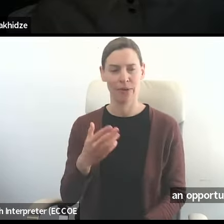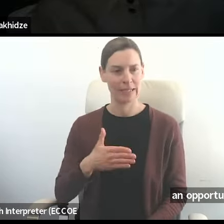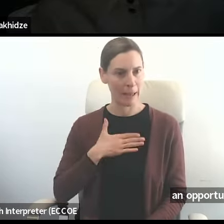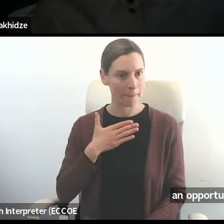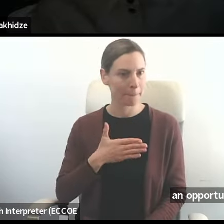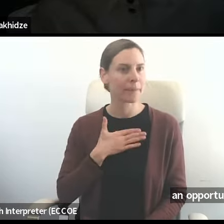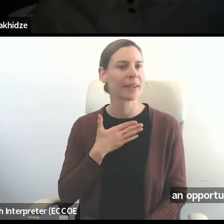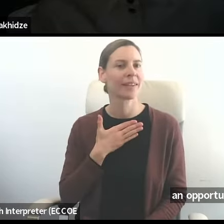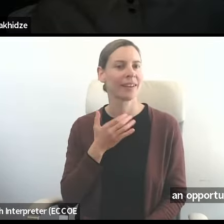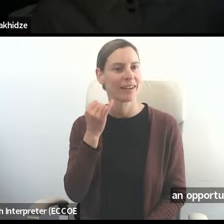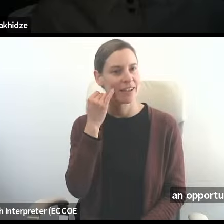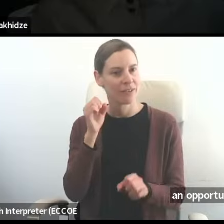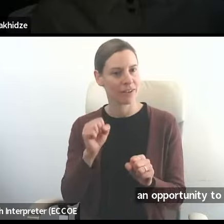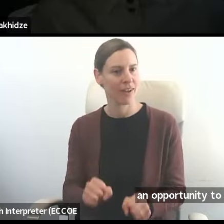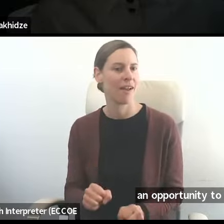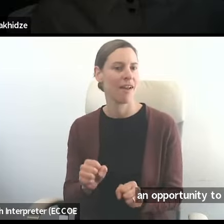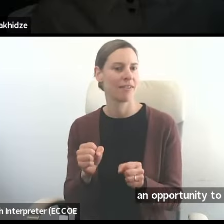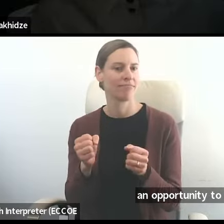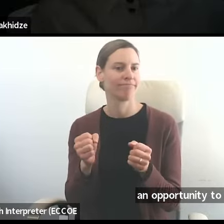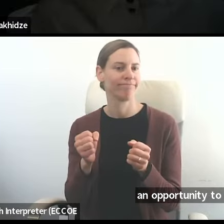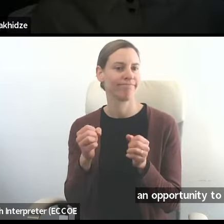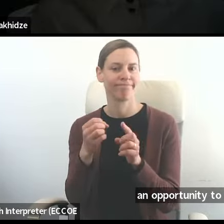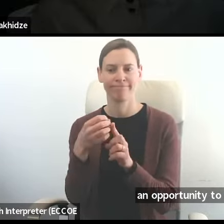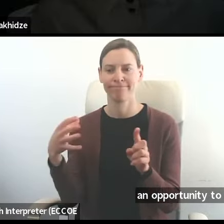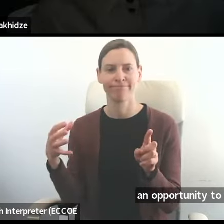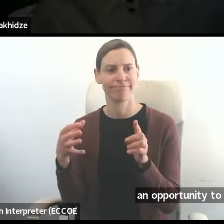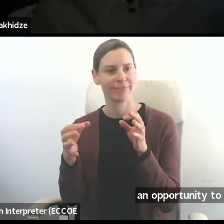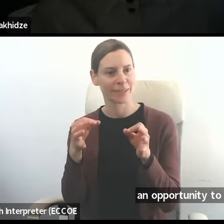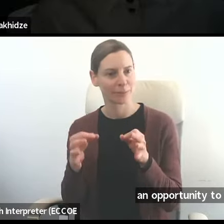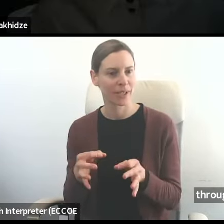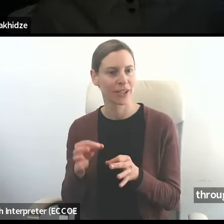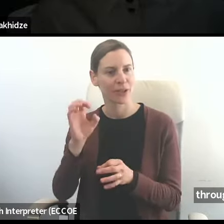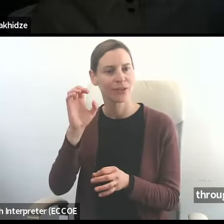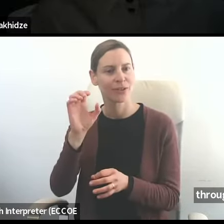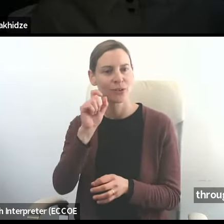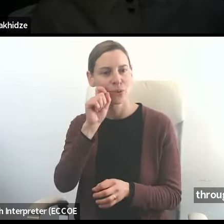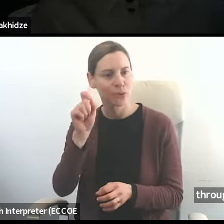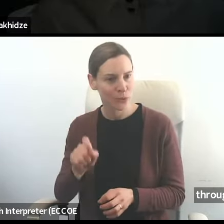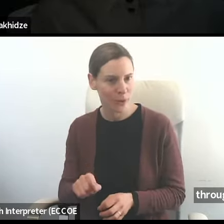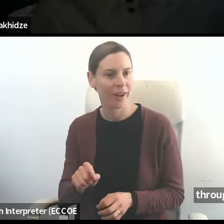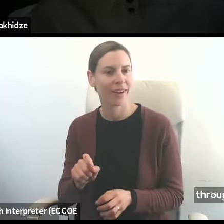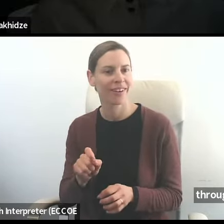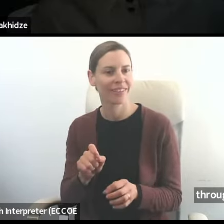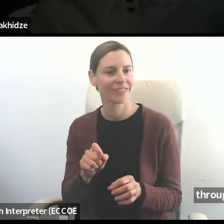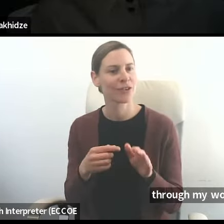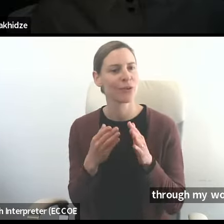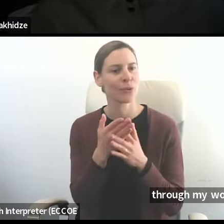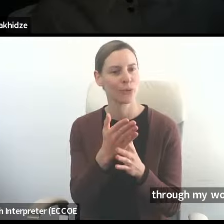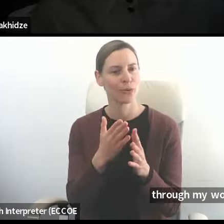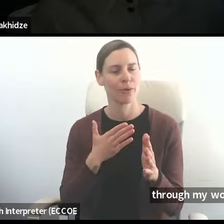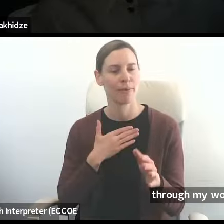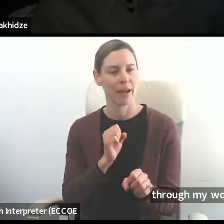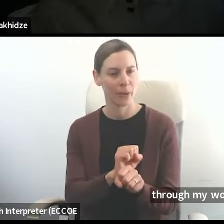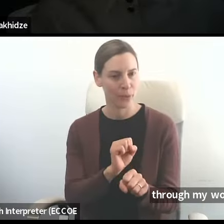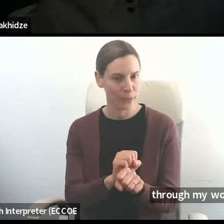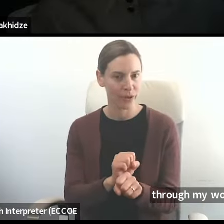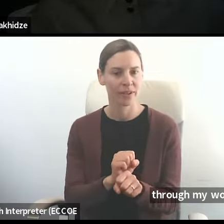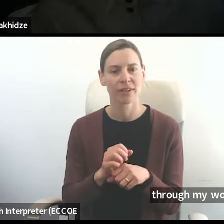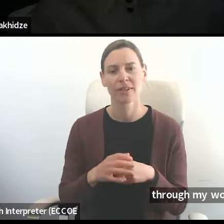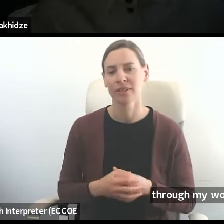work abroad, because it brings more allies to us.